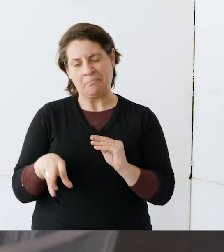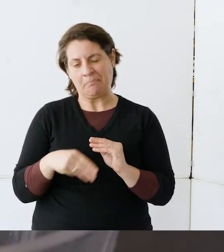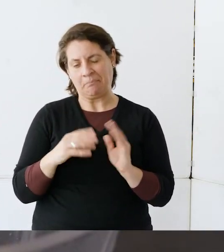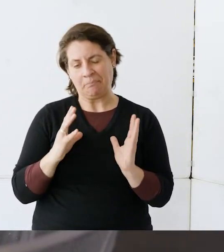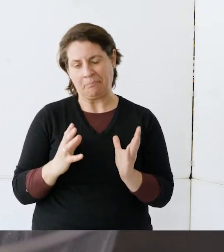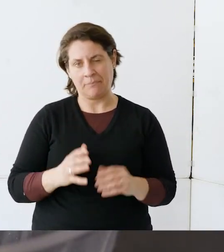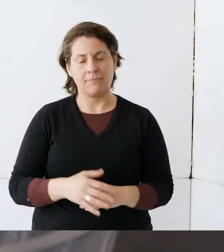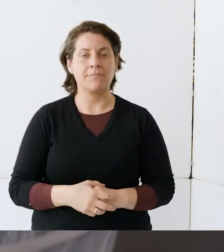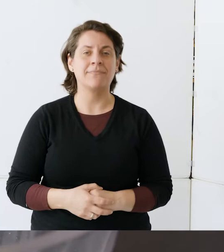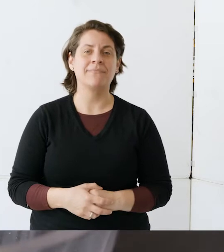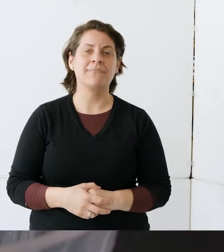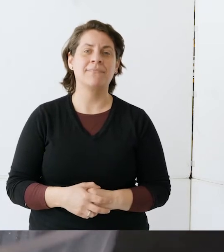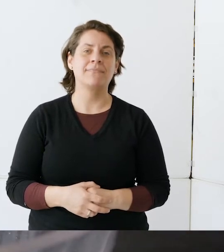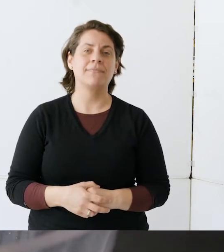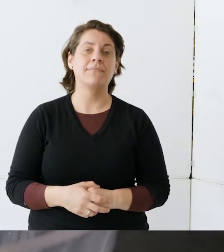A little extra.